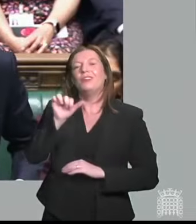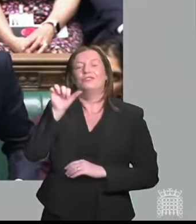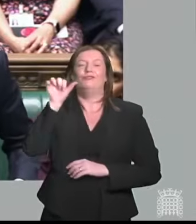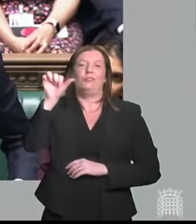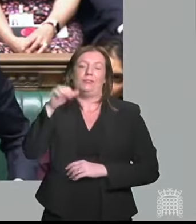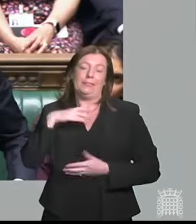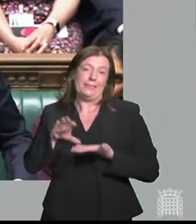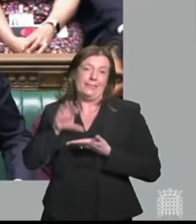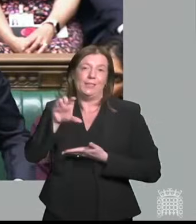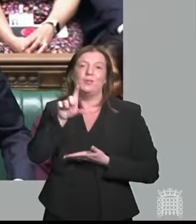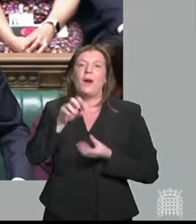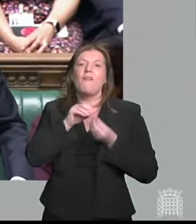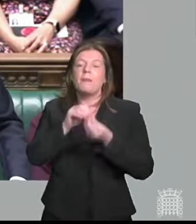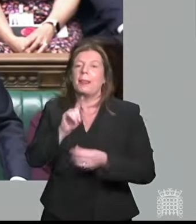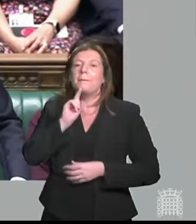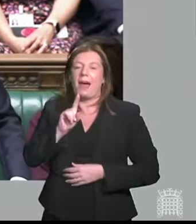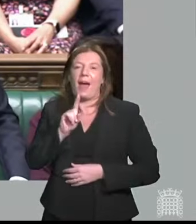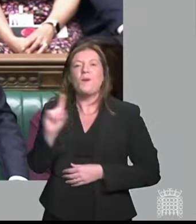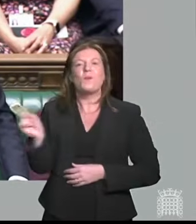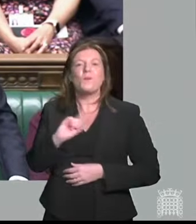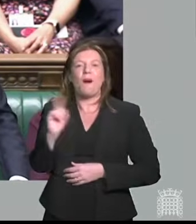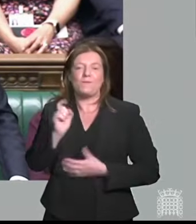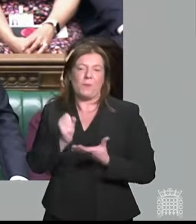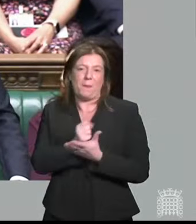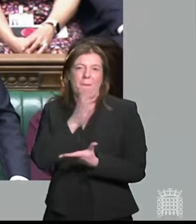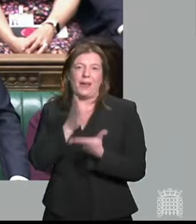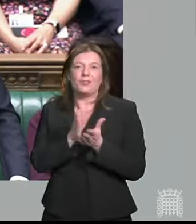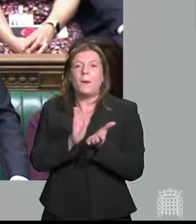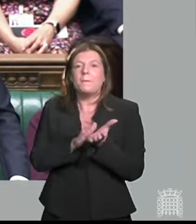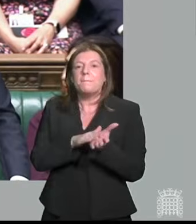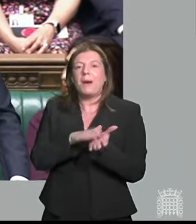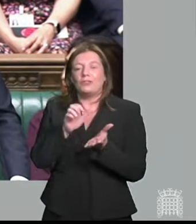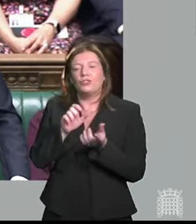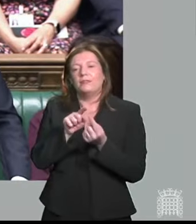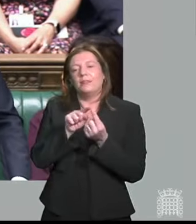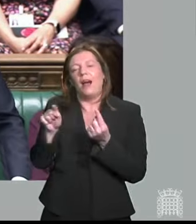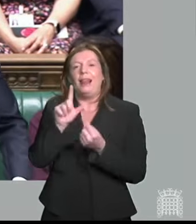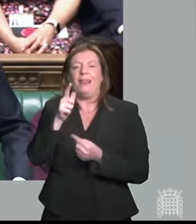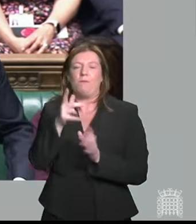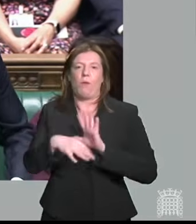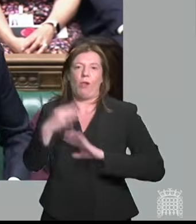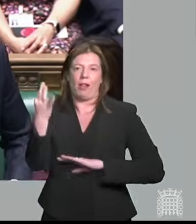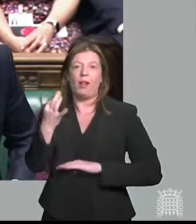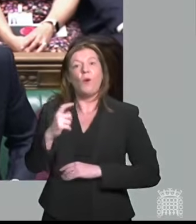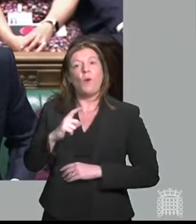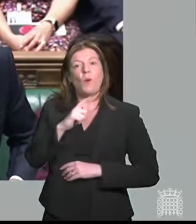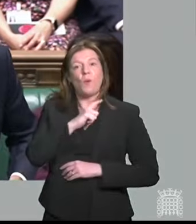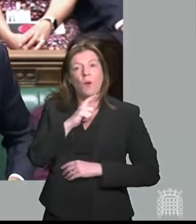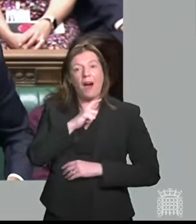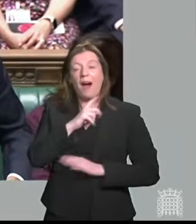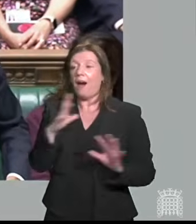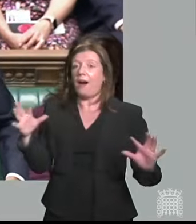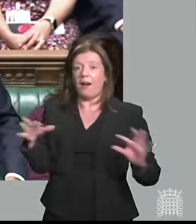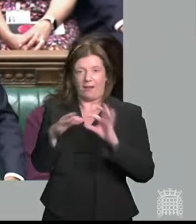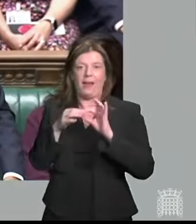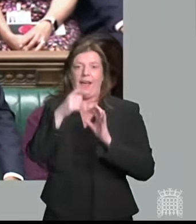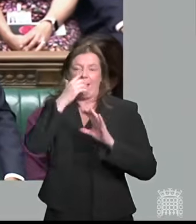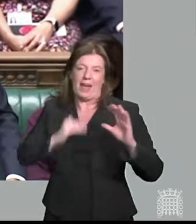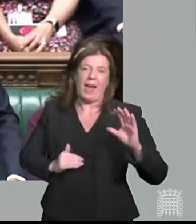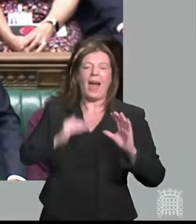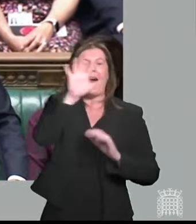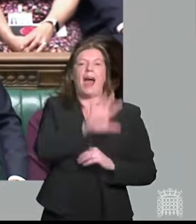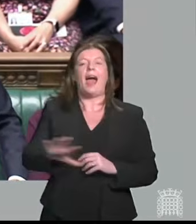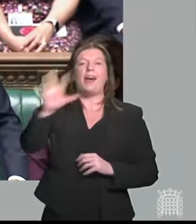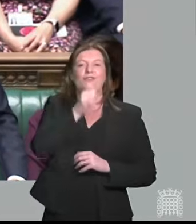investing £12 billion to better connect Manchester and Liverpool. This would allow for the delivery of Northern Powerhouse